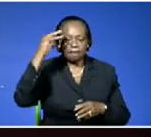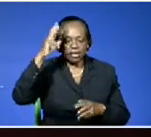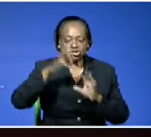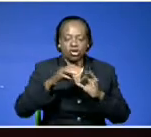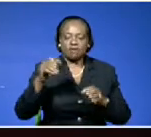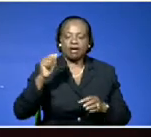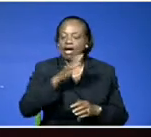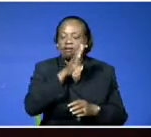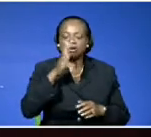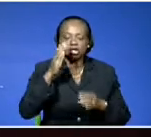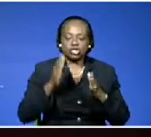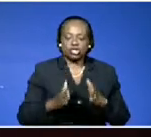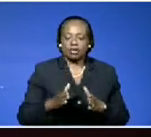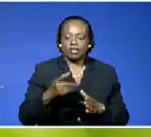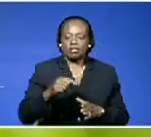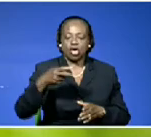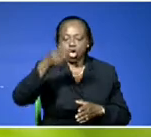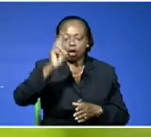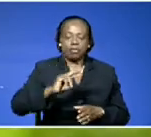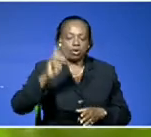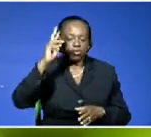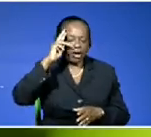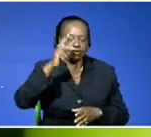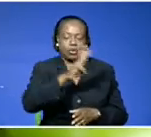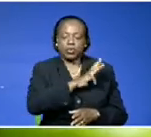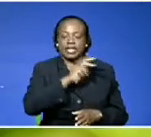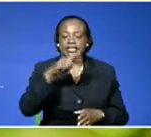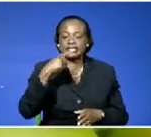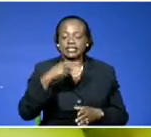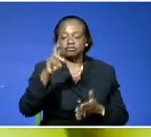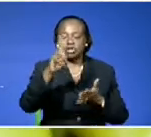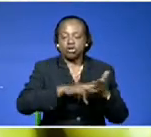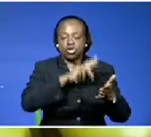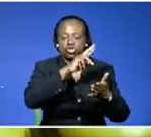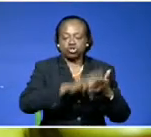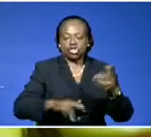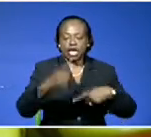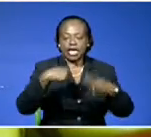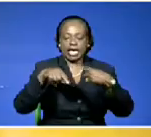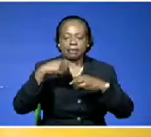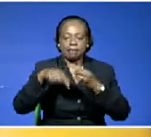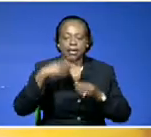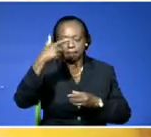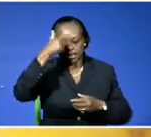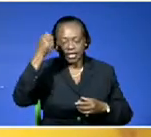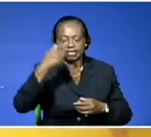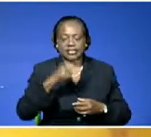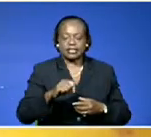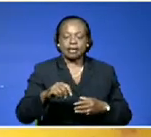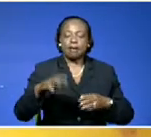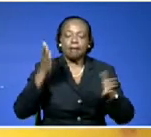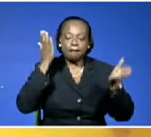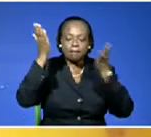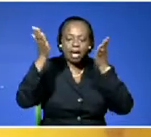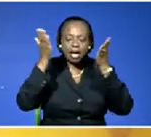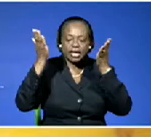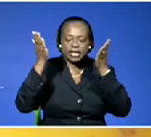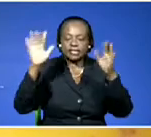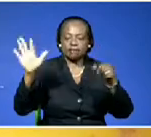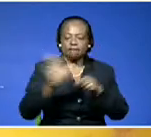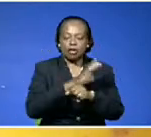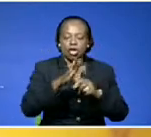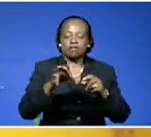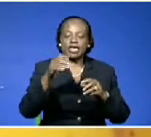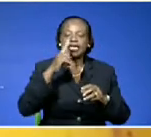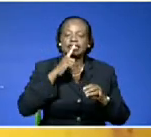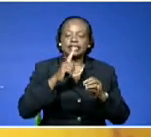the Honorable Renwood Wells, says the restriction came about because the market itself is currently oversaturated with table tomatoes and